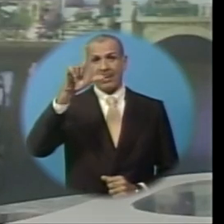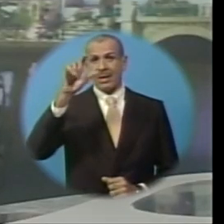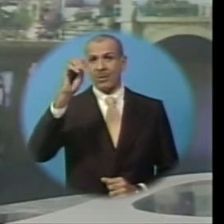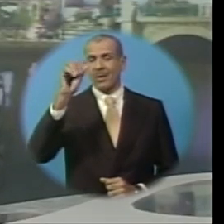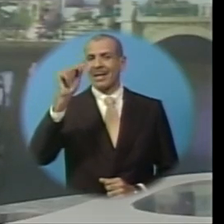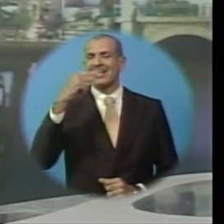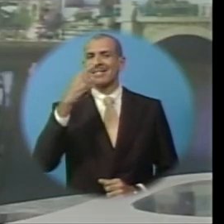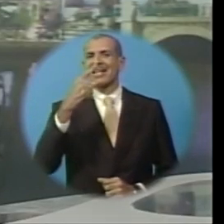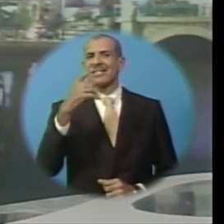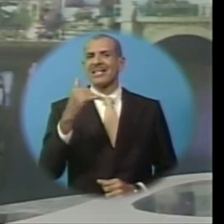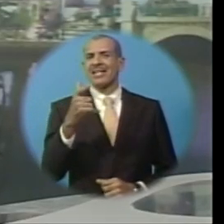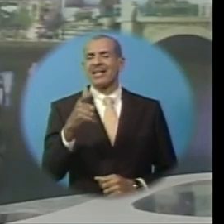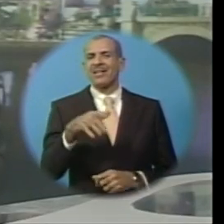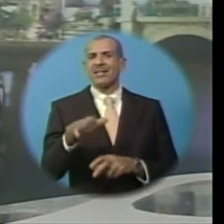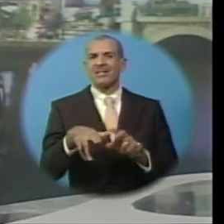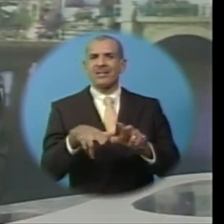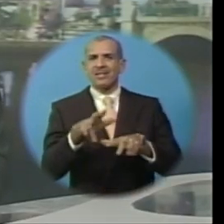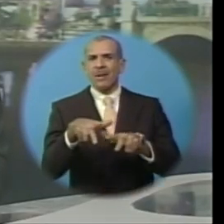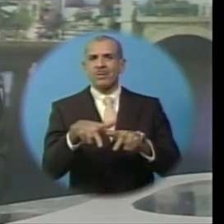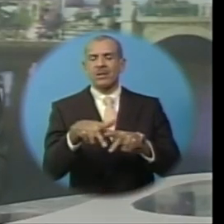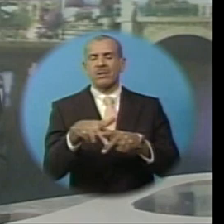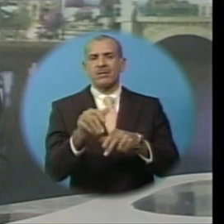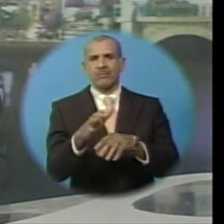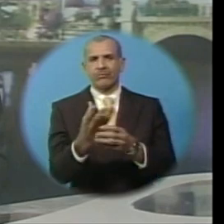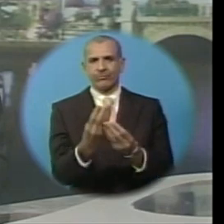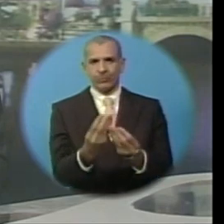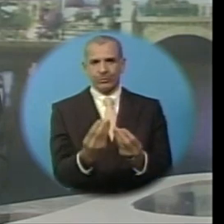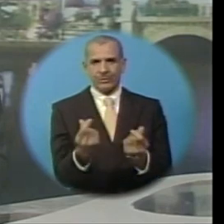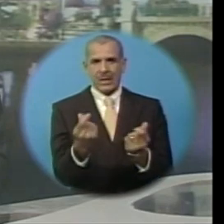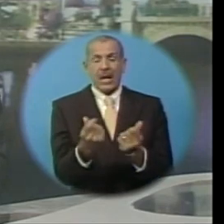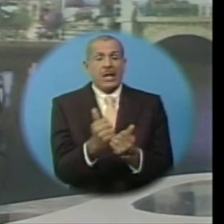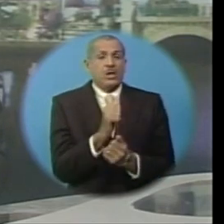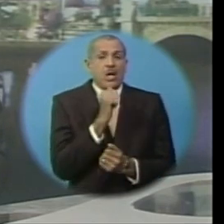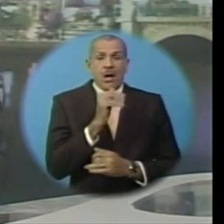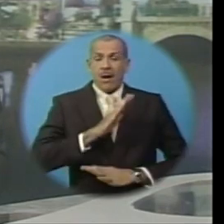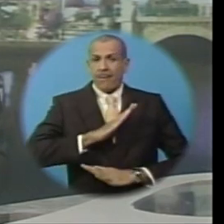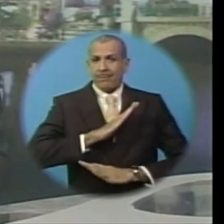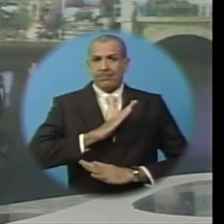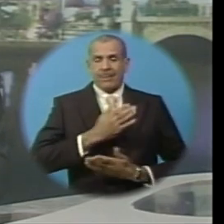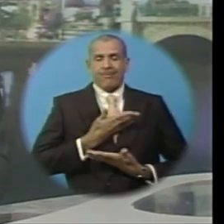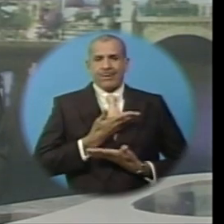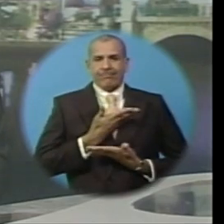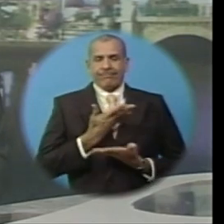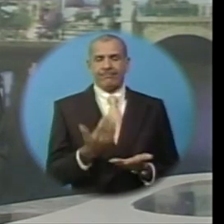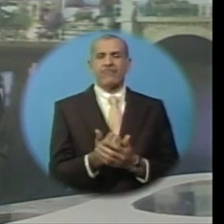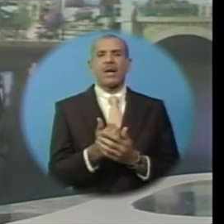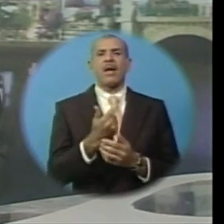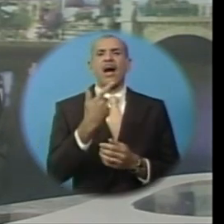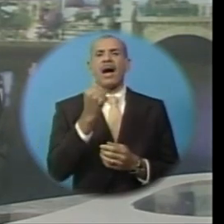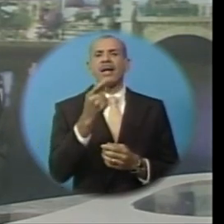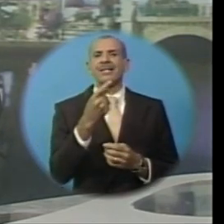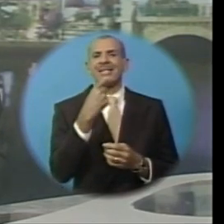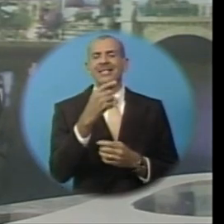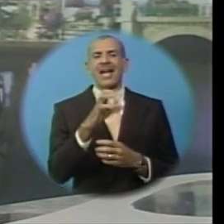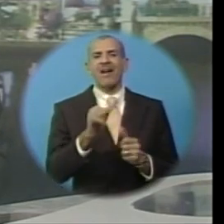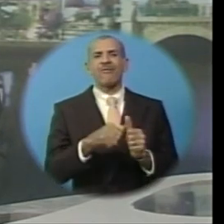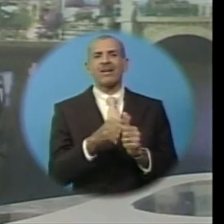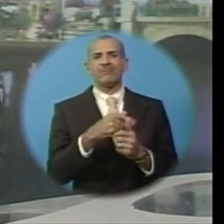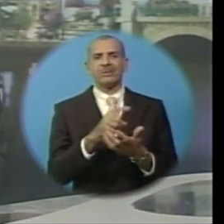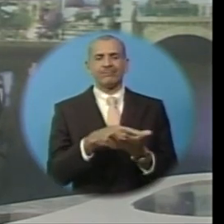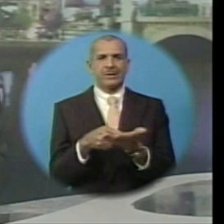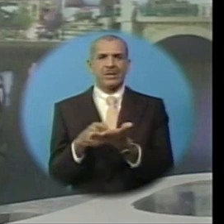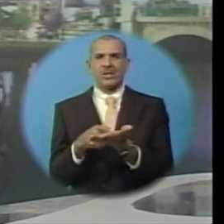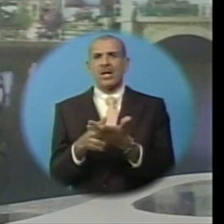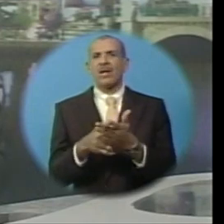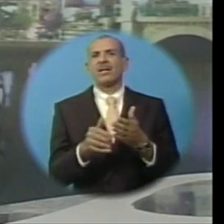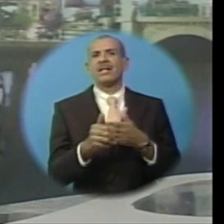steps in the grievance handling process. However, he is unhappy that they haven't been followed and that every argument now at the onset